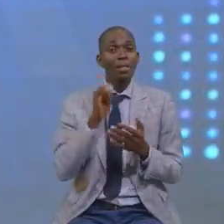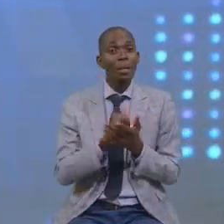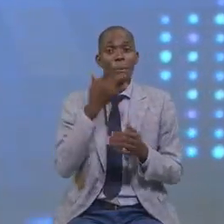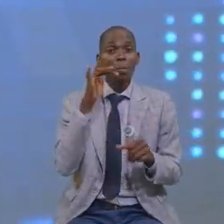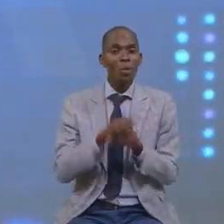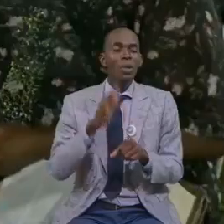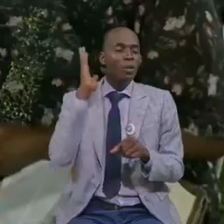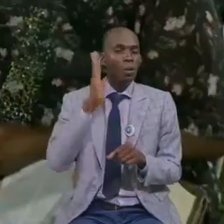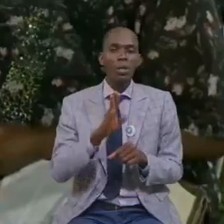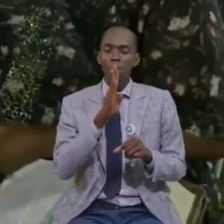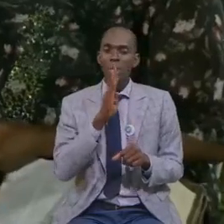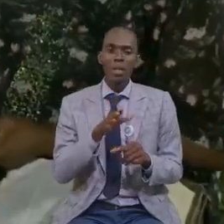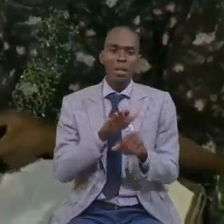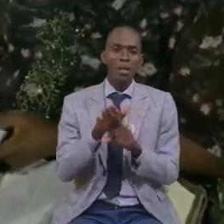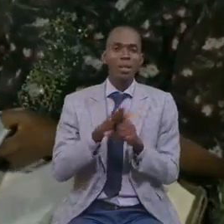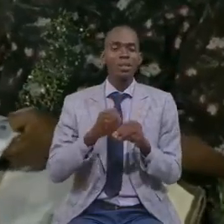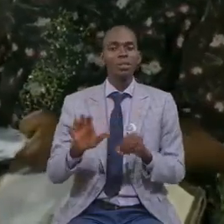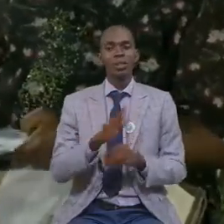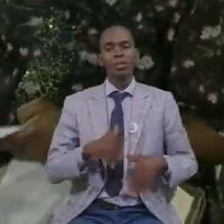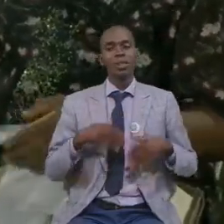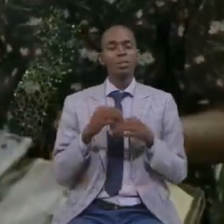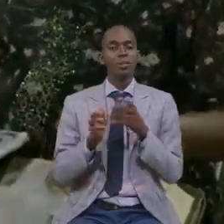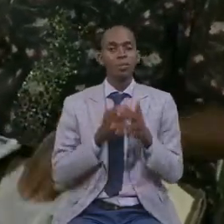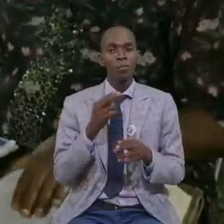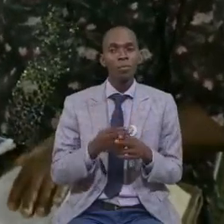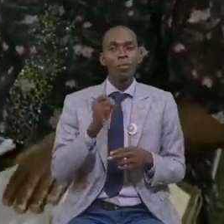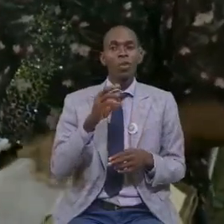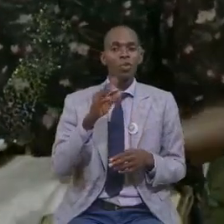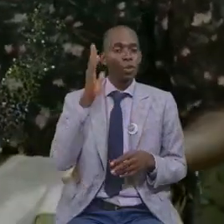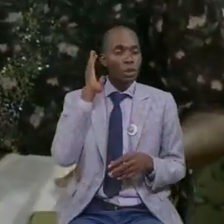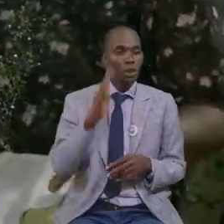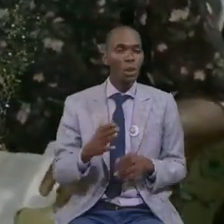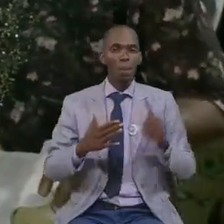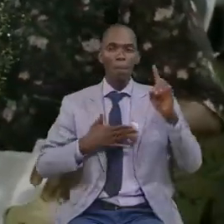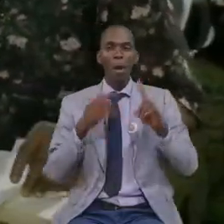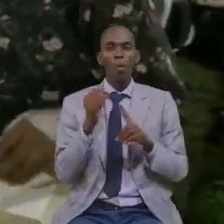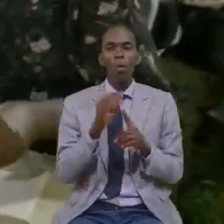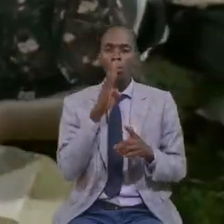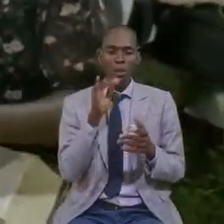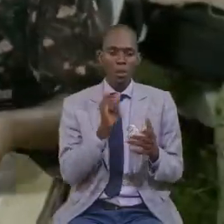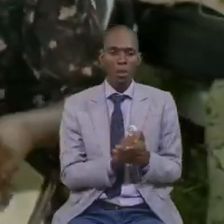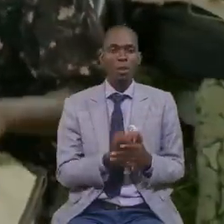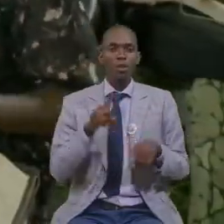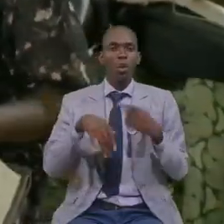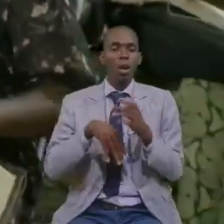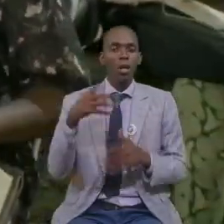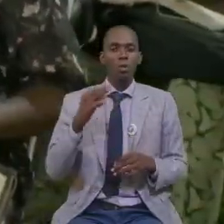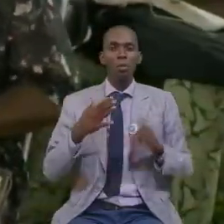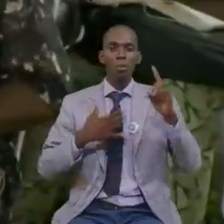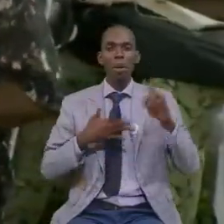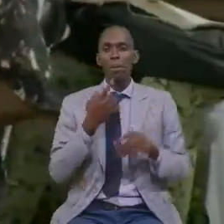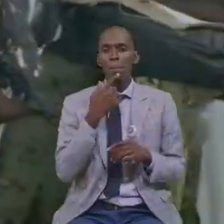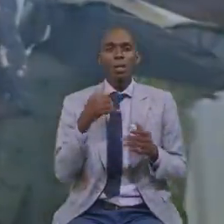be fulfilled tonight. So shall my word be that goeth forth out of my mouth. It shall